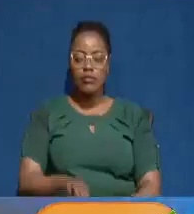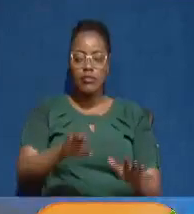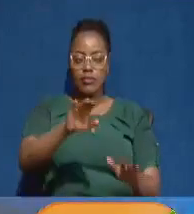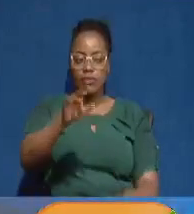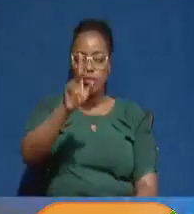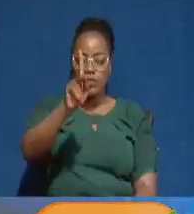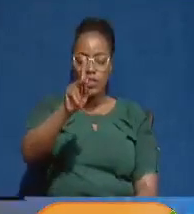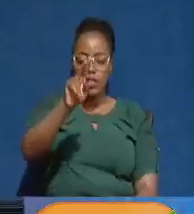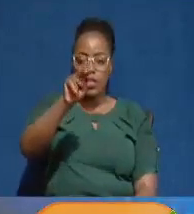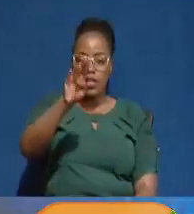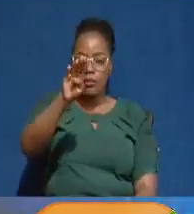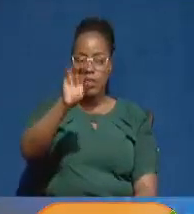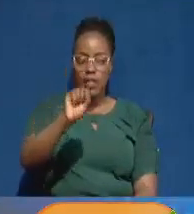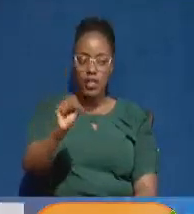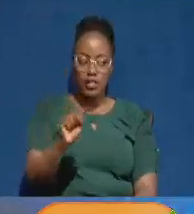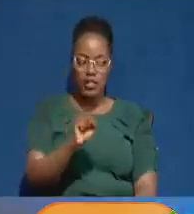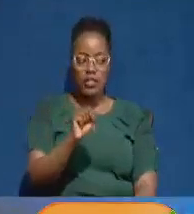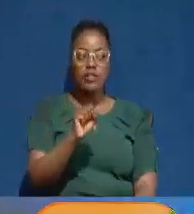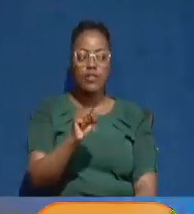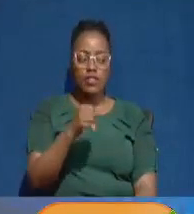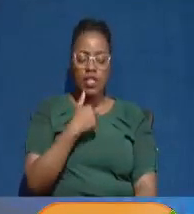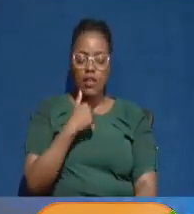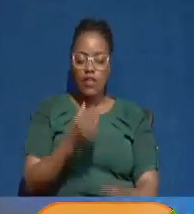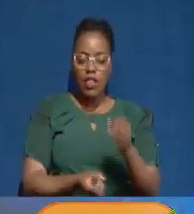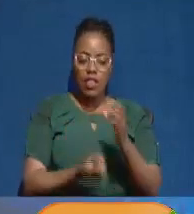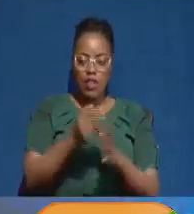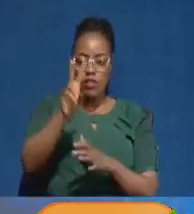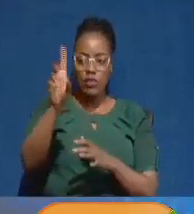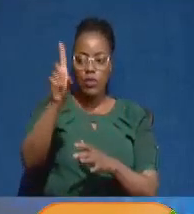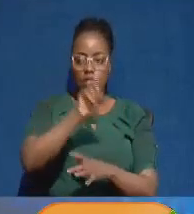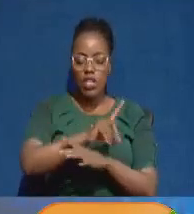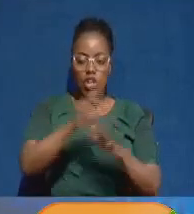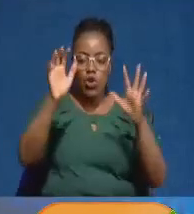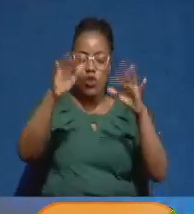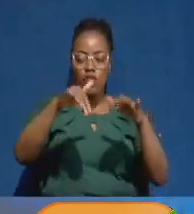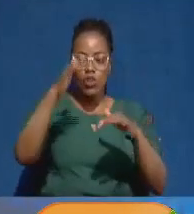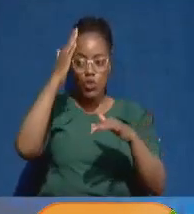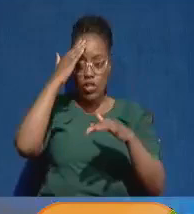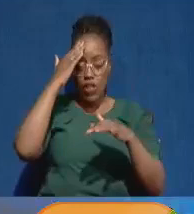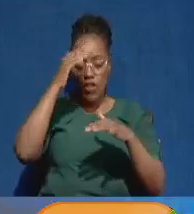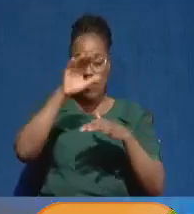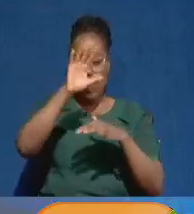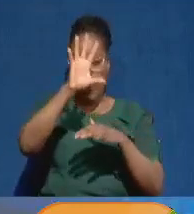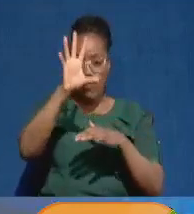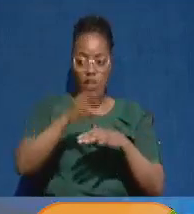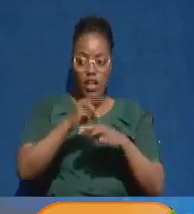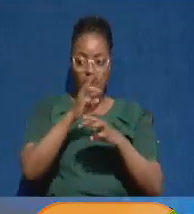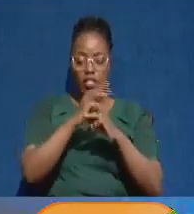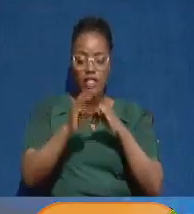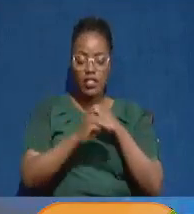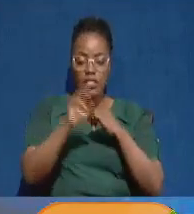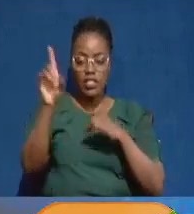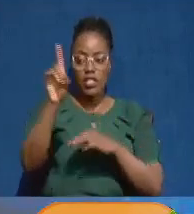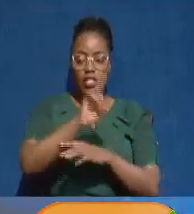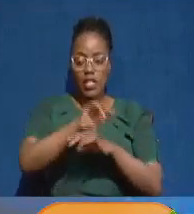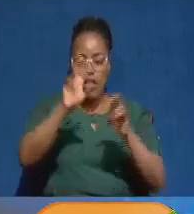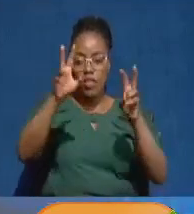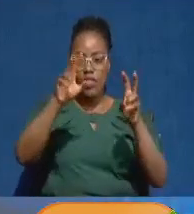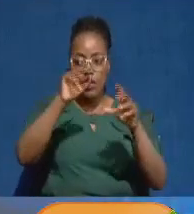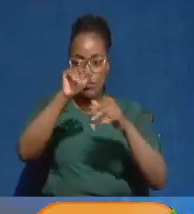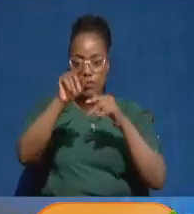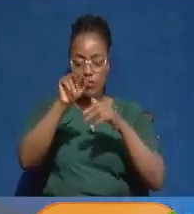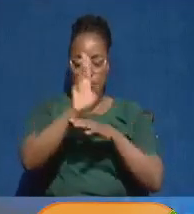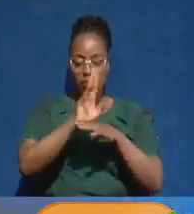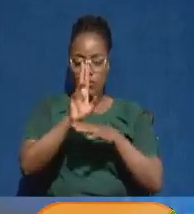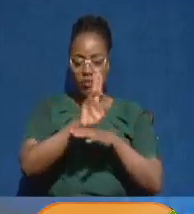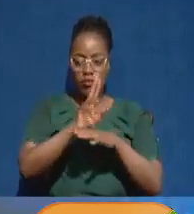Now, the Kenya National Bureau of Statistics, KNBS, has launched a two-day conference to commemorate African Statistics Day. The theme is centered on